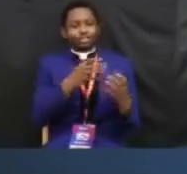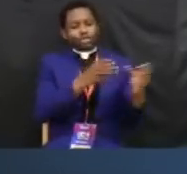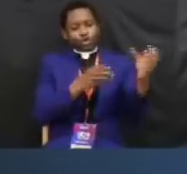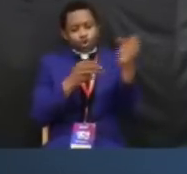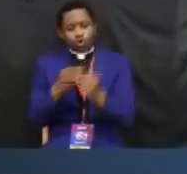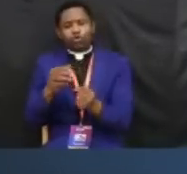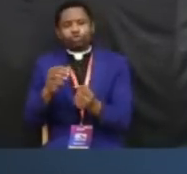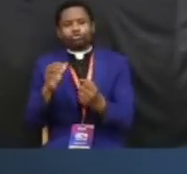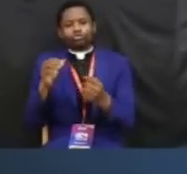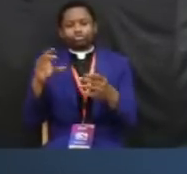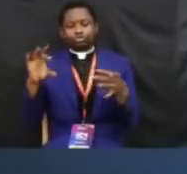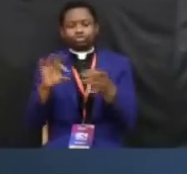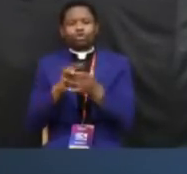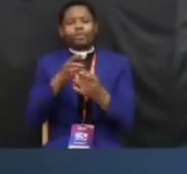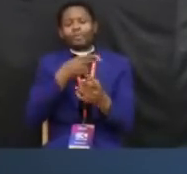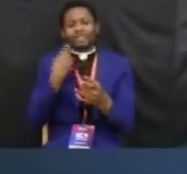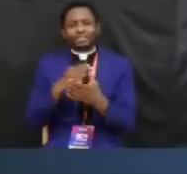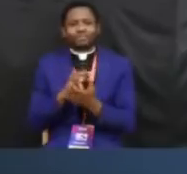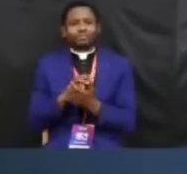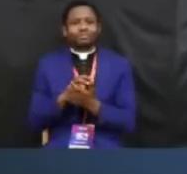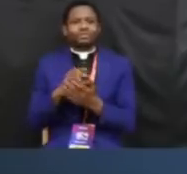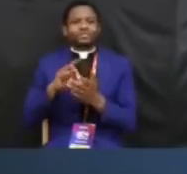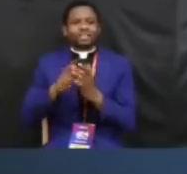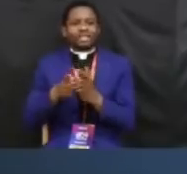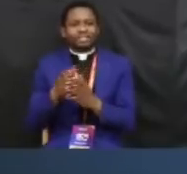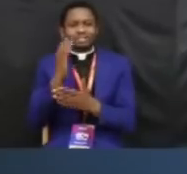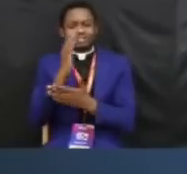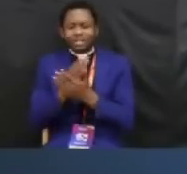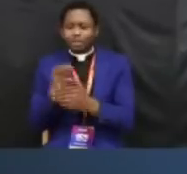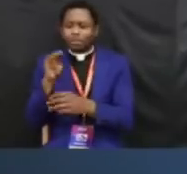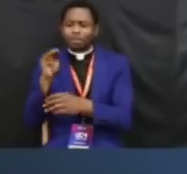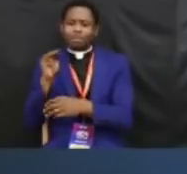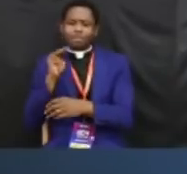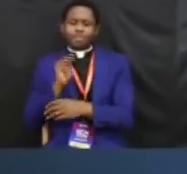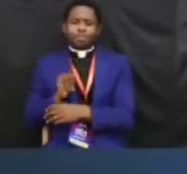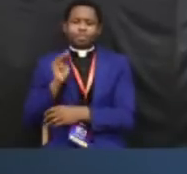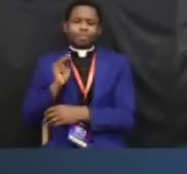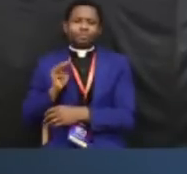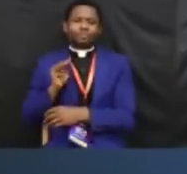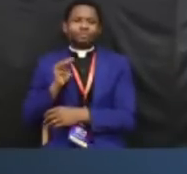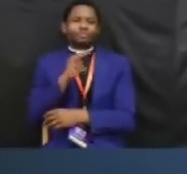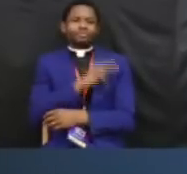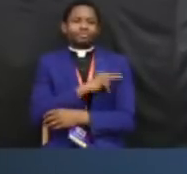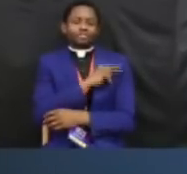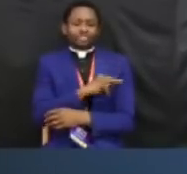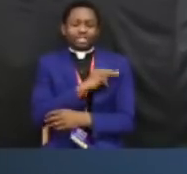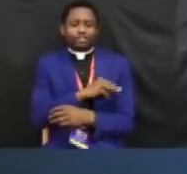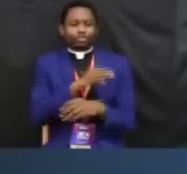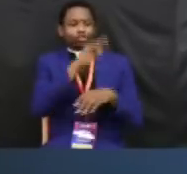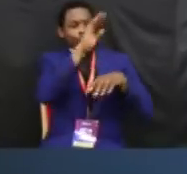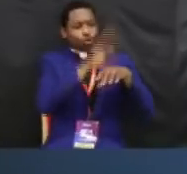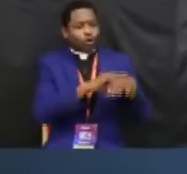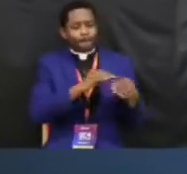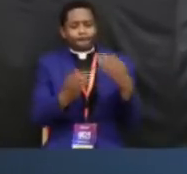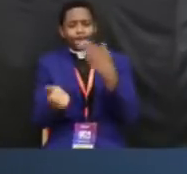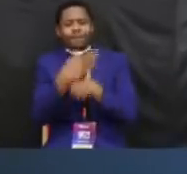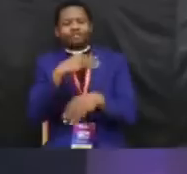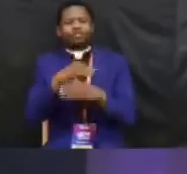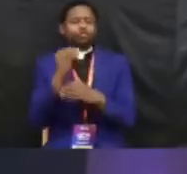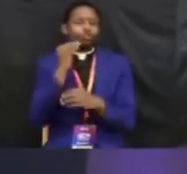to their various home countries. They are Apostle Sea